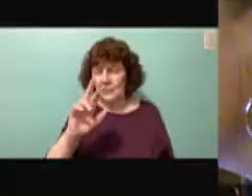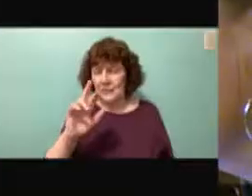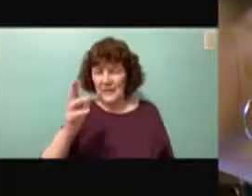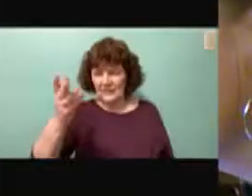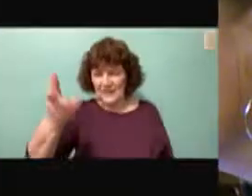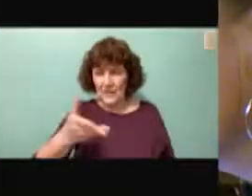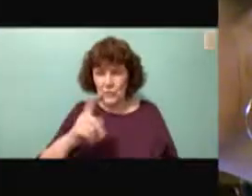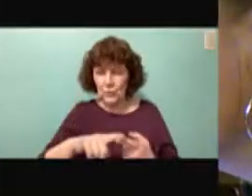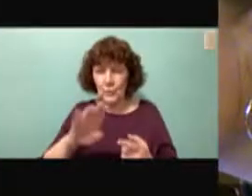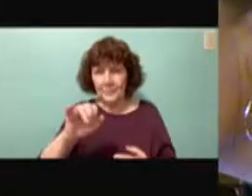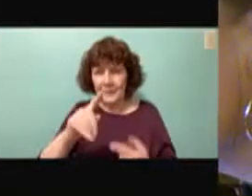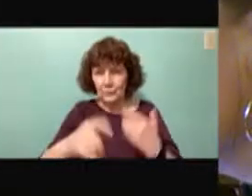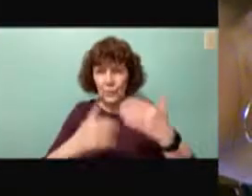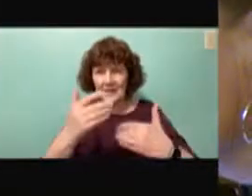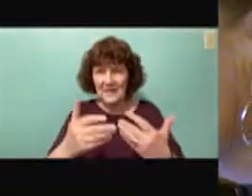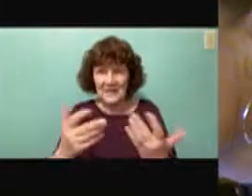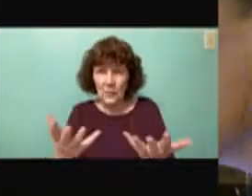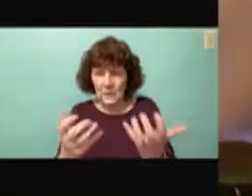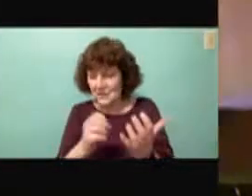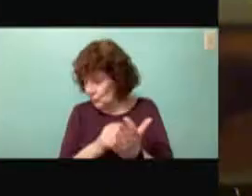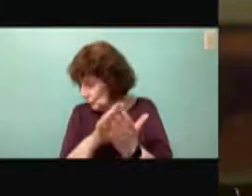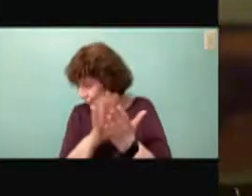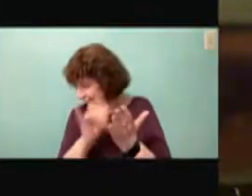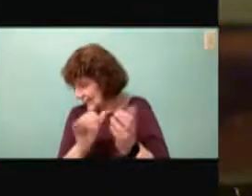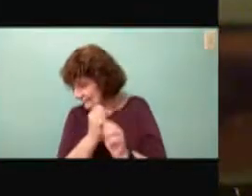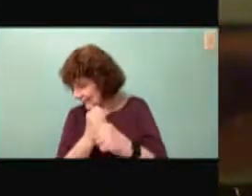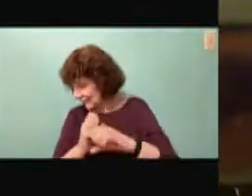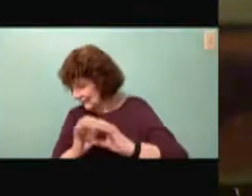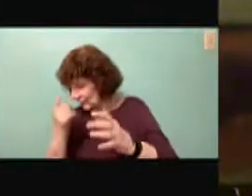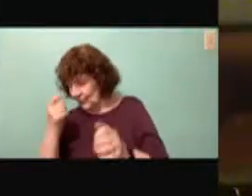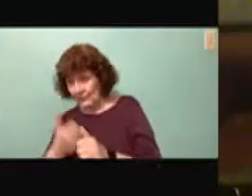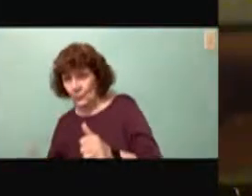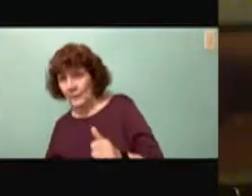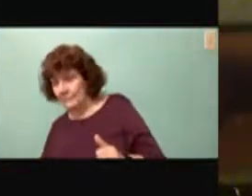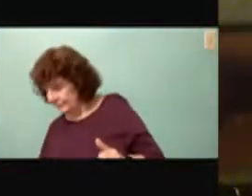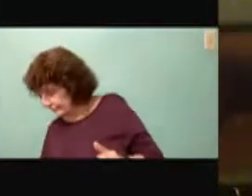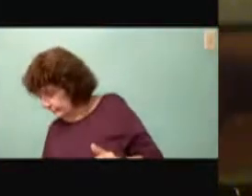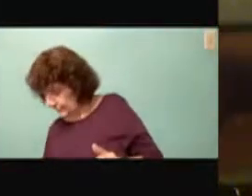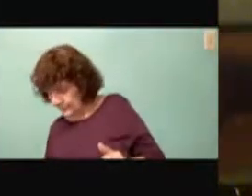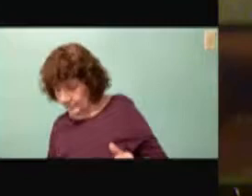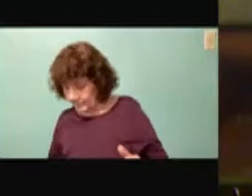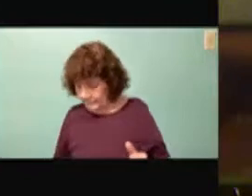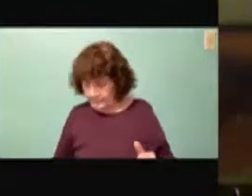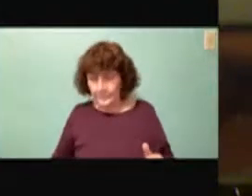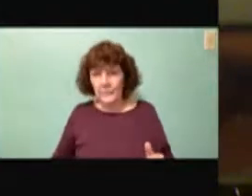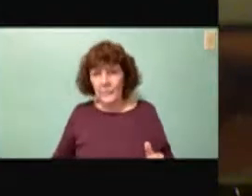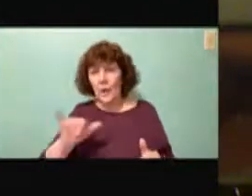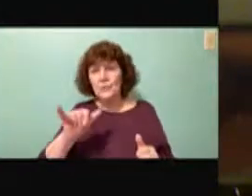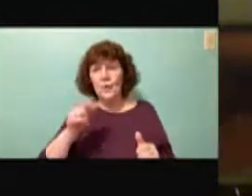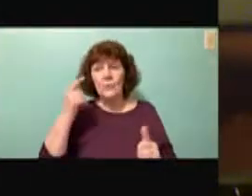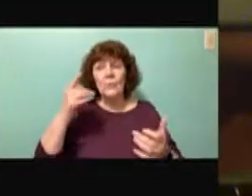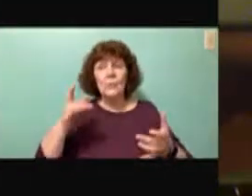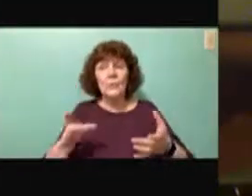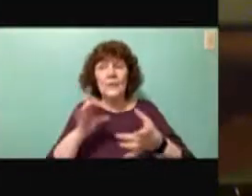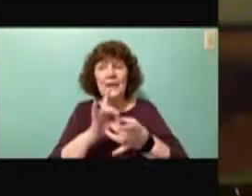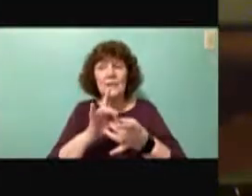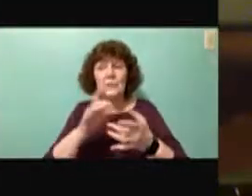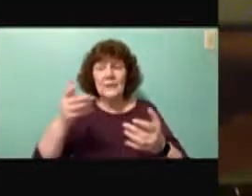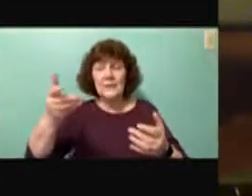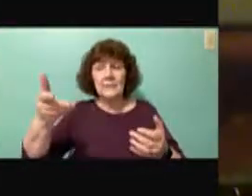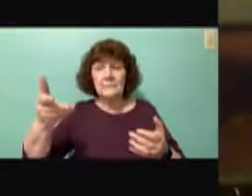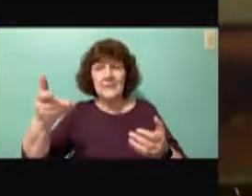there, but I just wanted to note that and clarify that for everyone. In addition to the invitation to qualify,